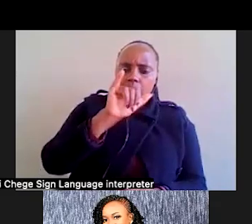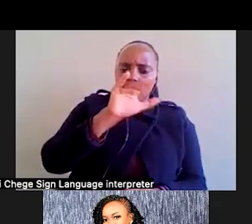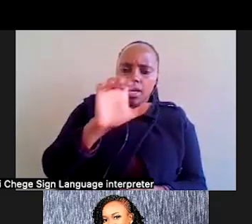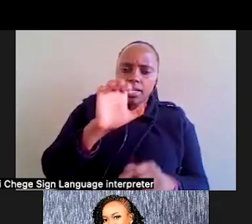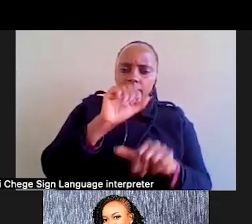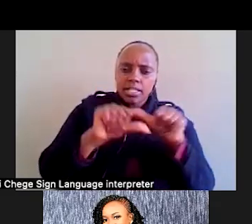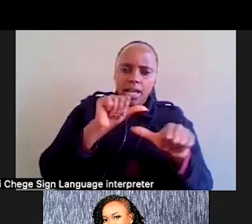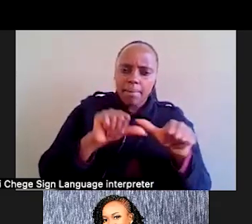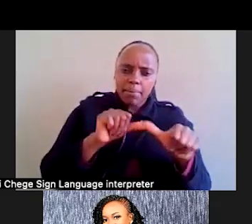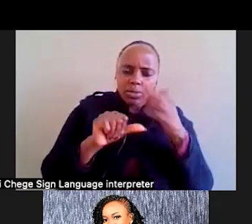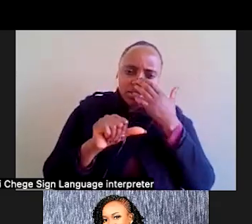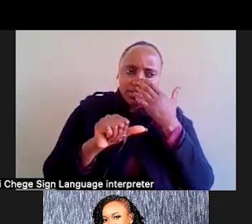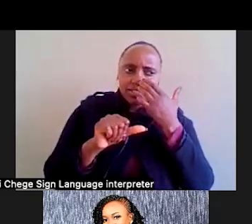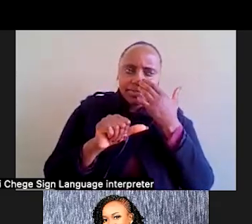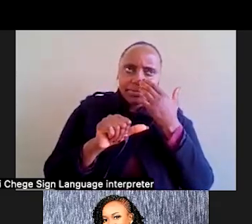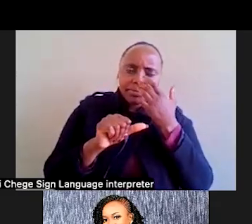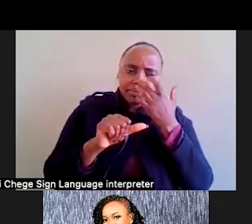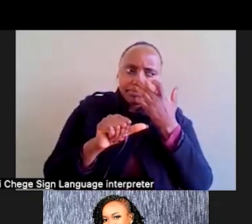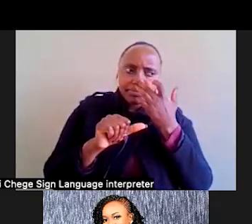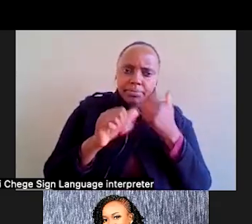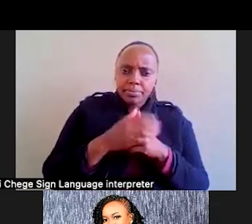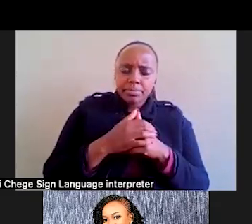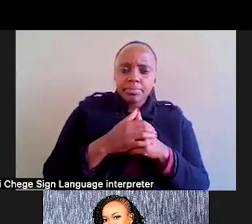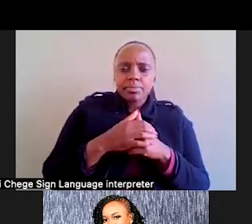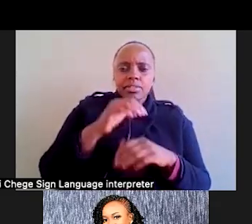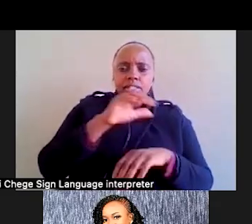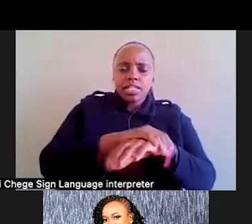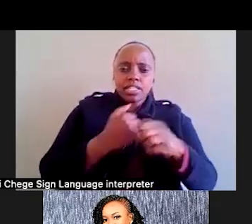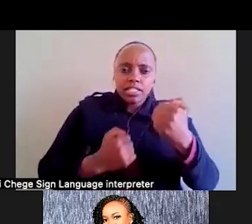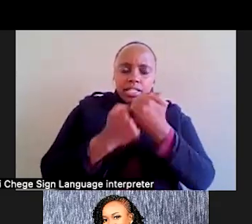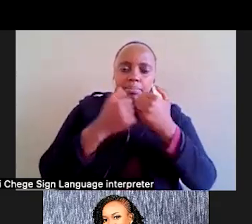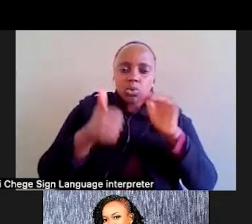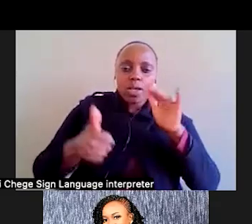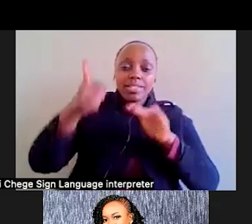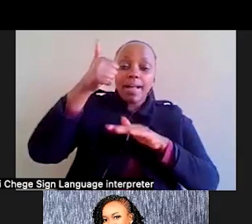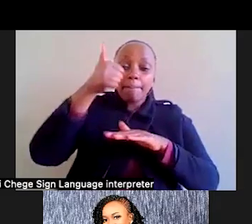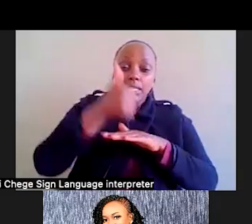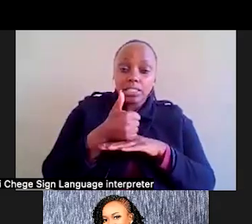about being able to or getting support to establish